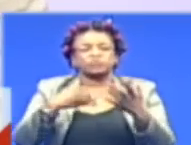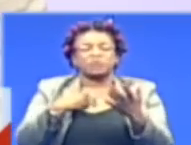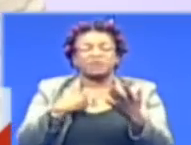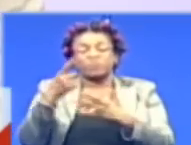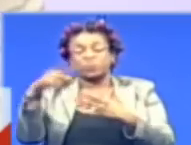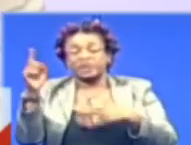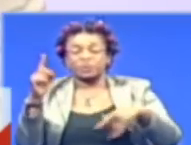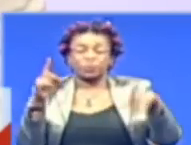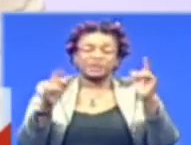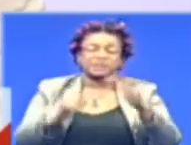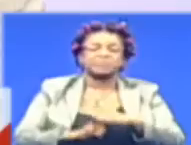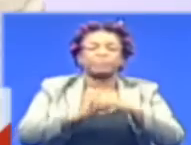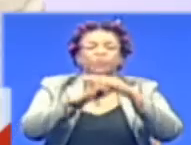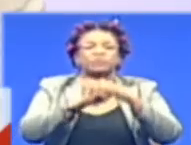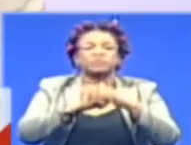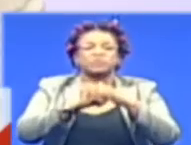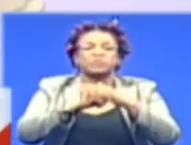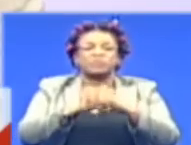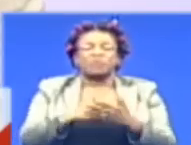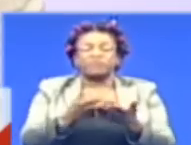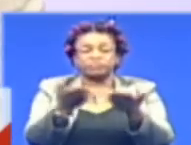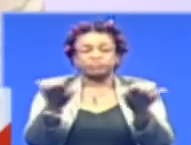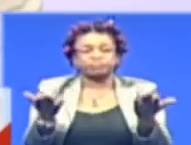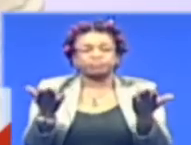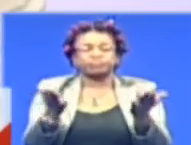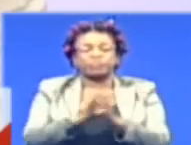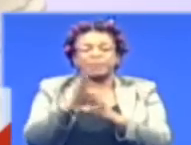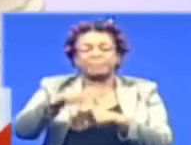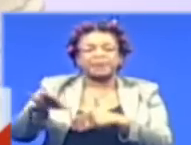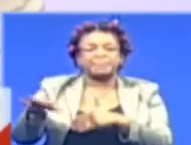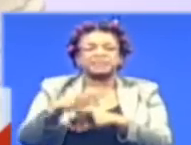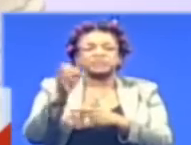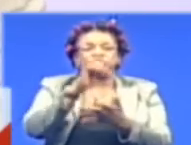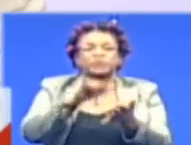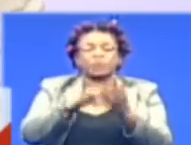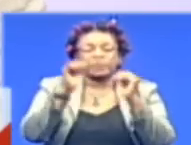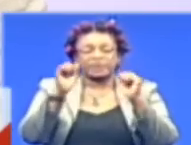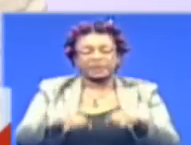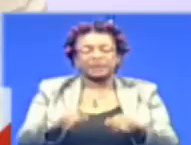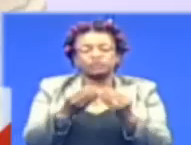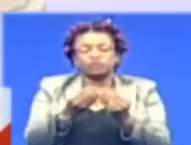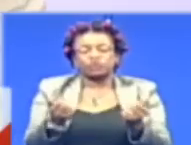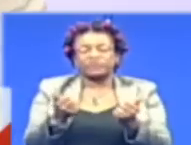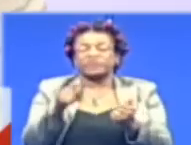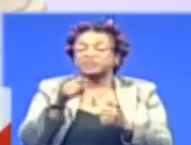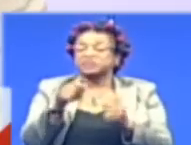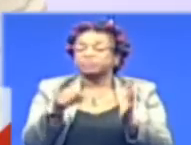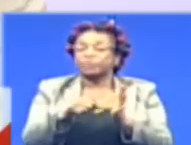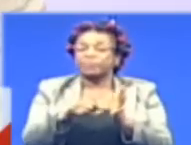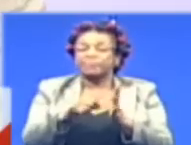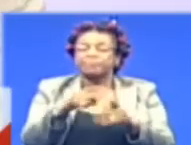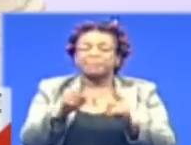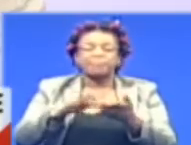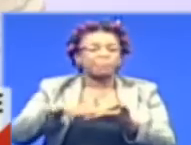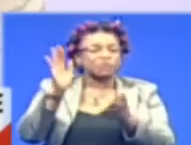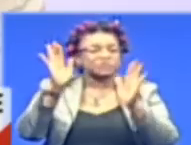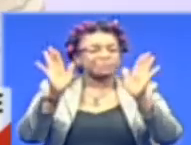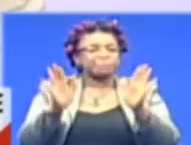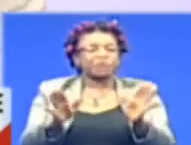have the support of both the executive and Parliament so that we can be able to win this war. Yeah. But the most important thing is